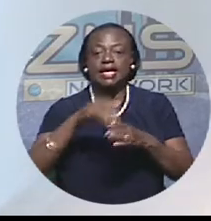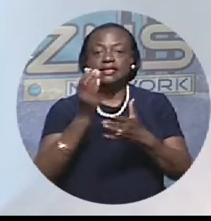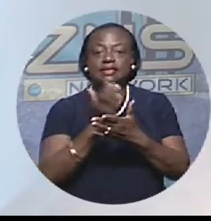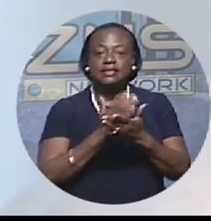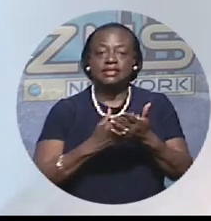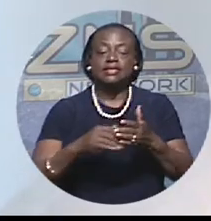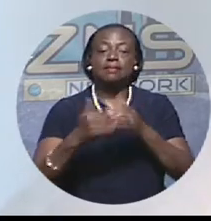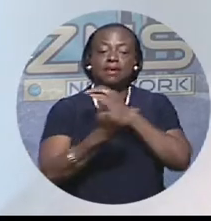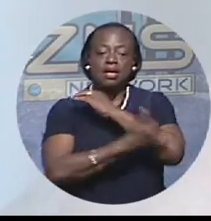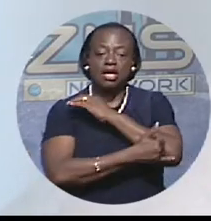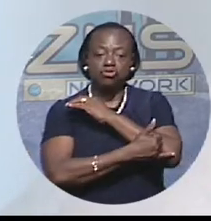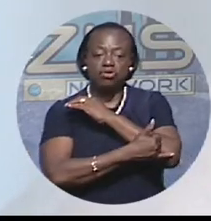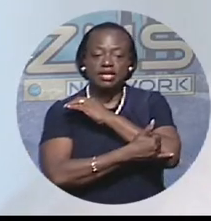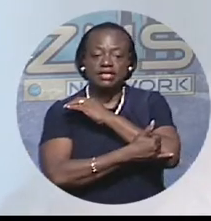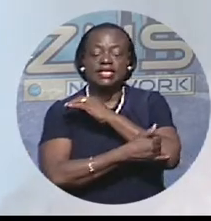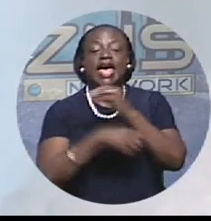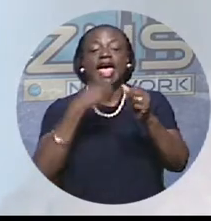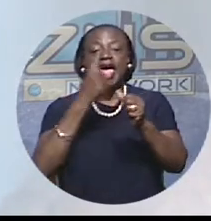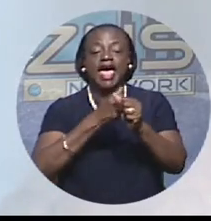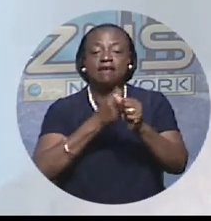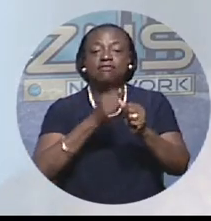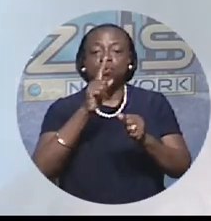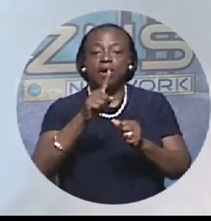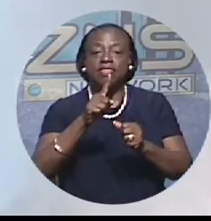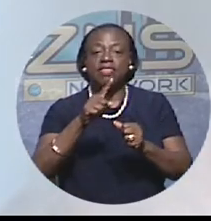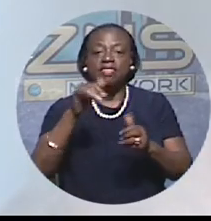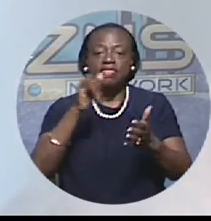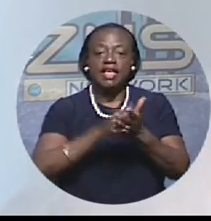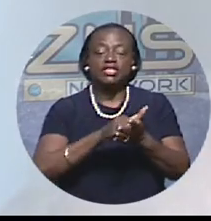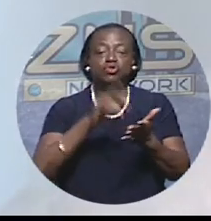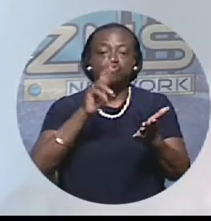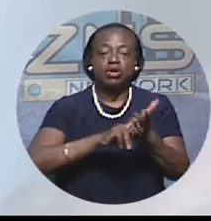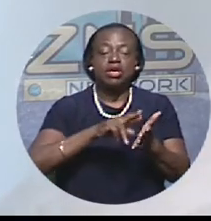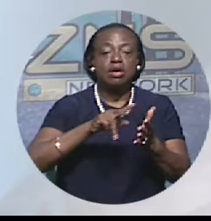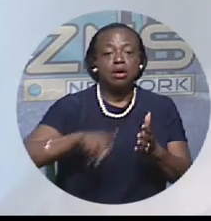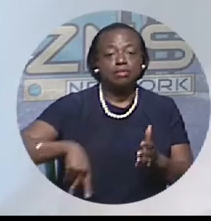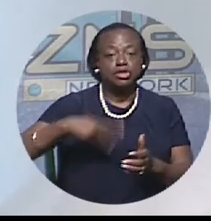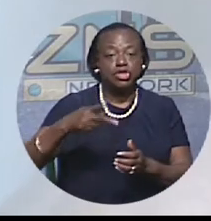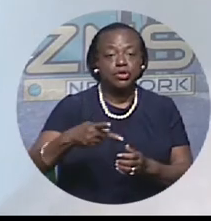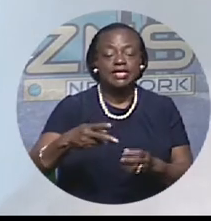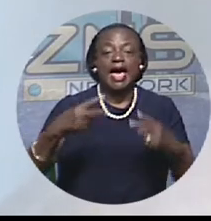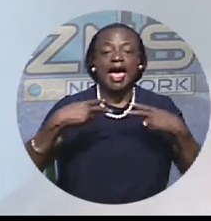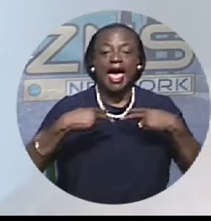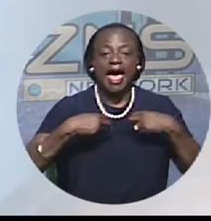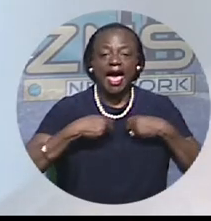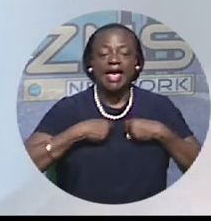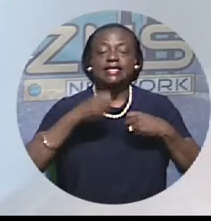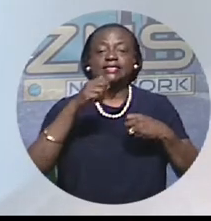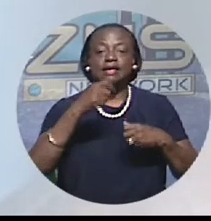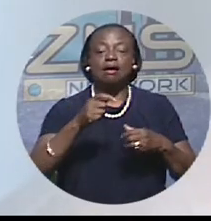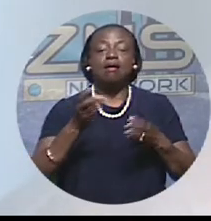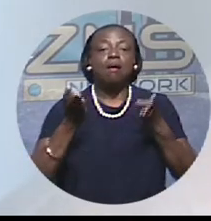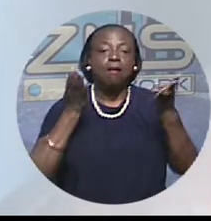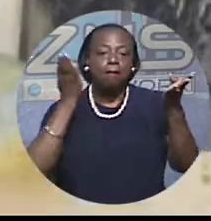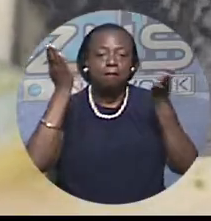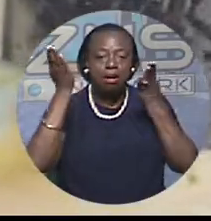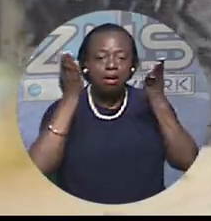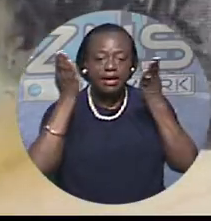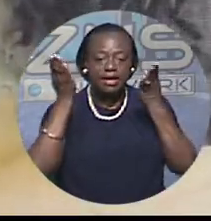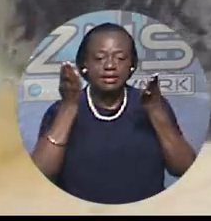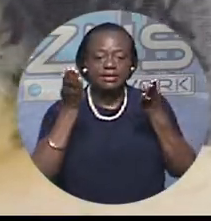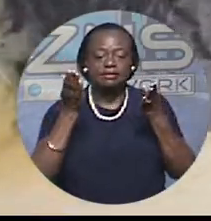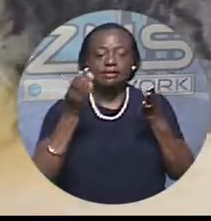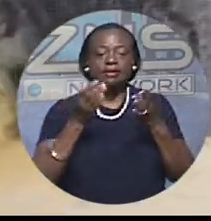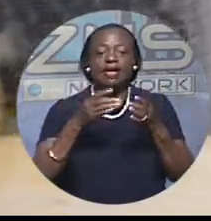So whatever honey you produce has a market. And the real good honey also has and obtain a very good price. So